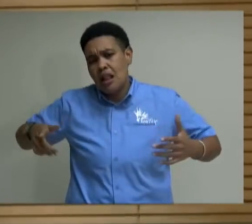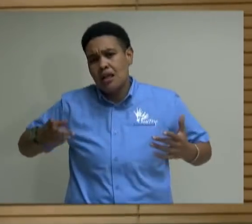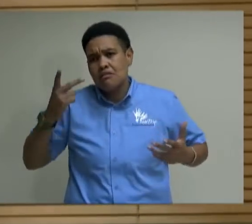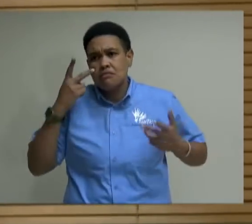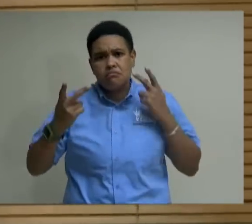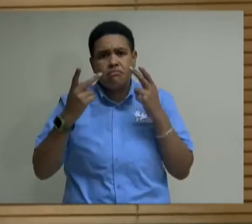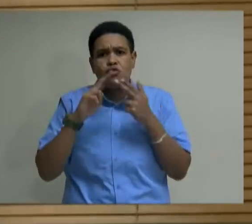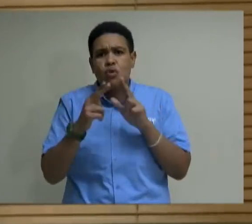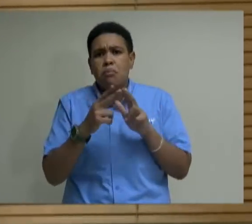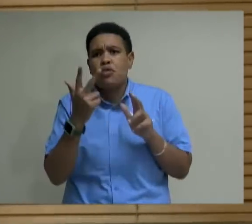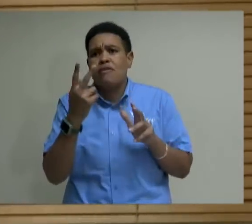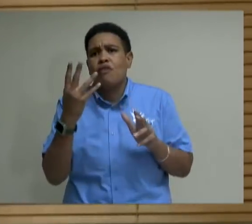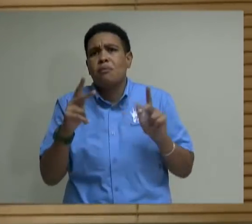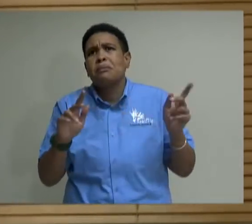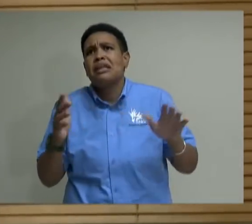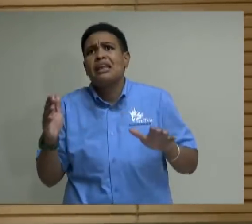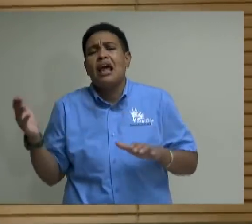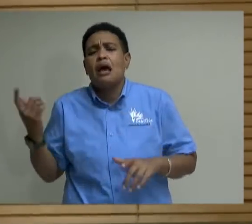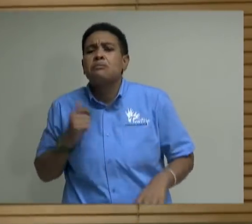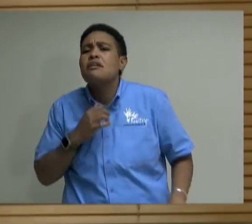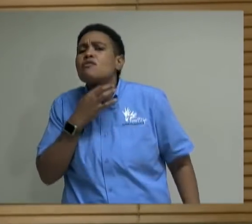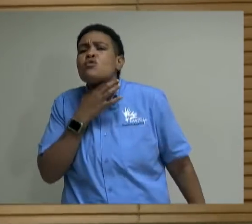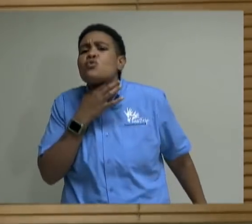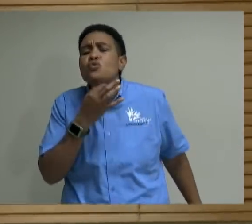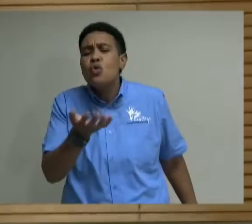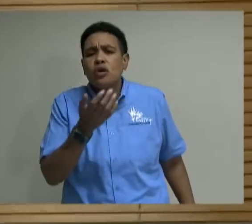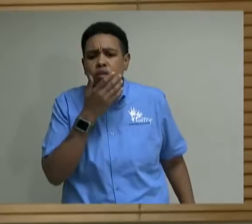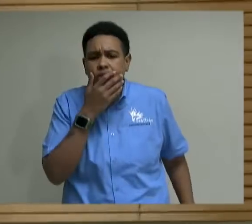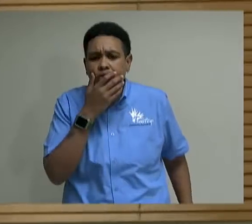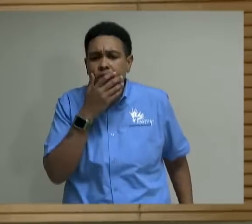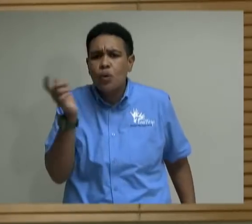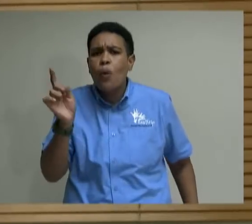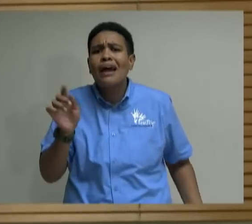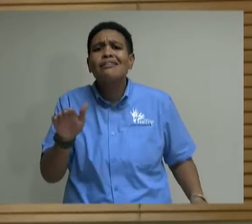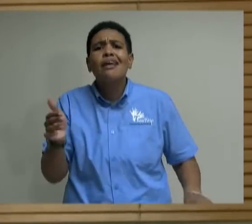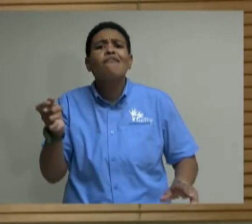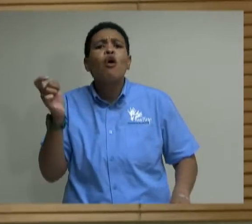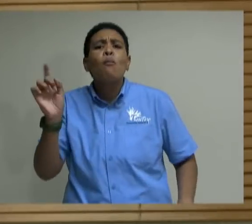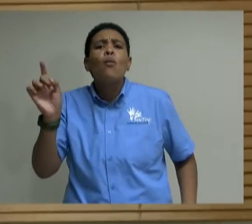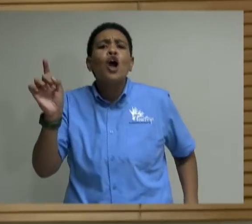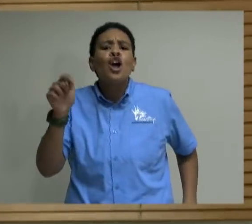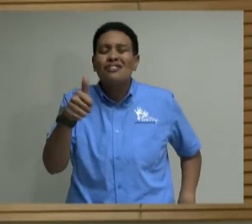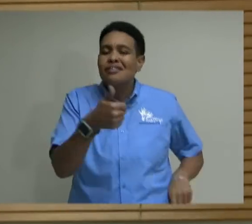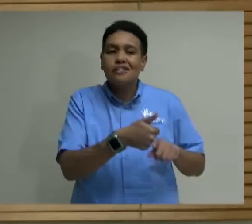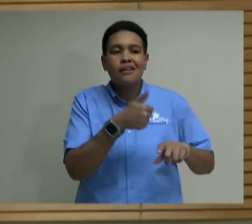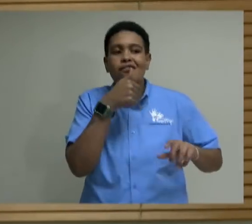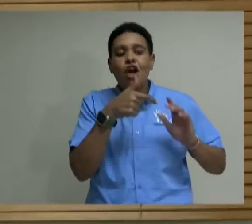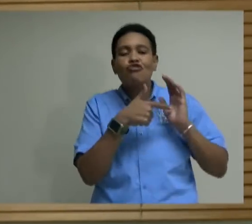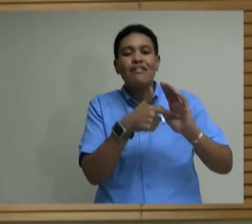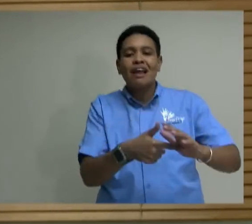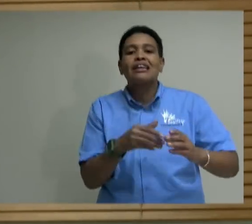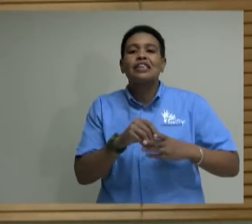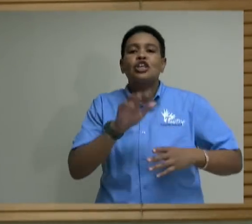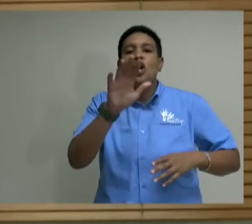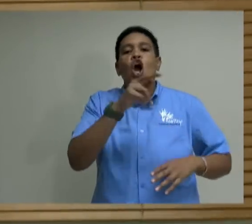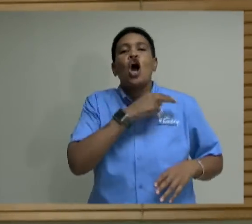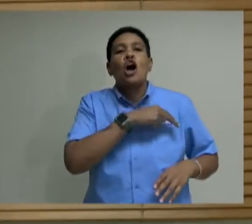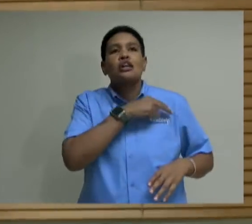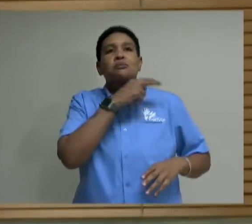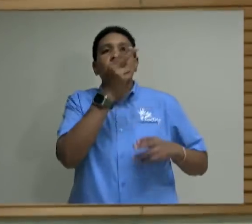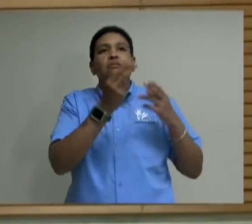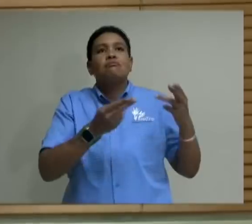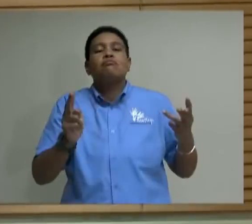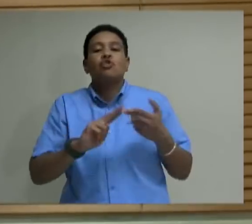seeing these numbers, and I'm curious as to where these deaths are coming from, because they're not reflecting in your